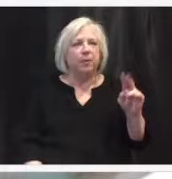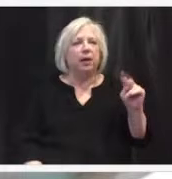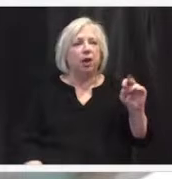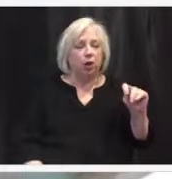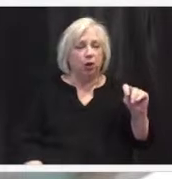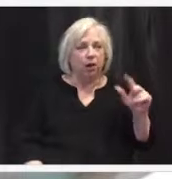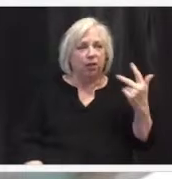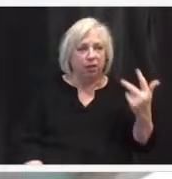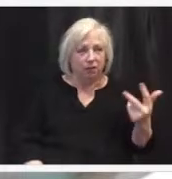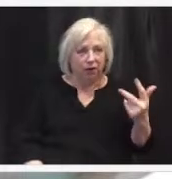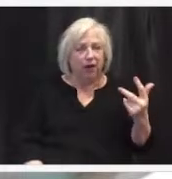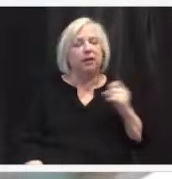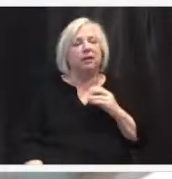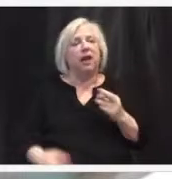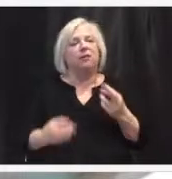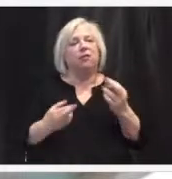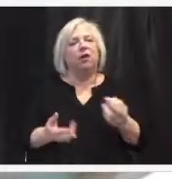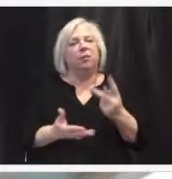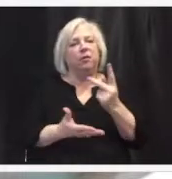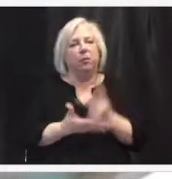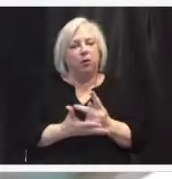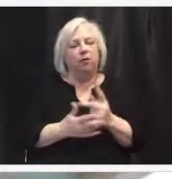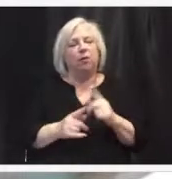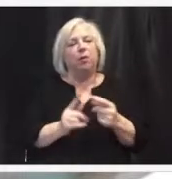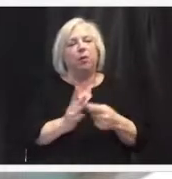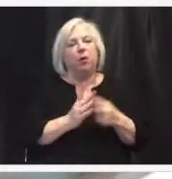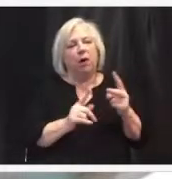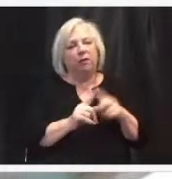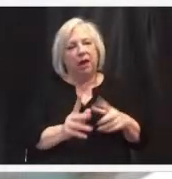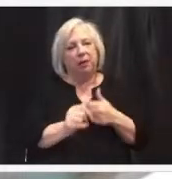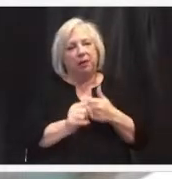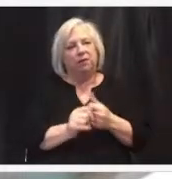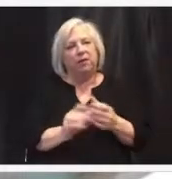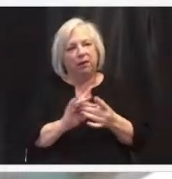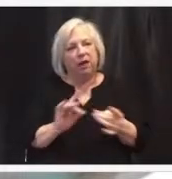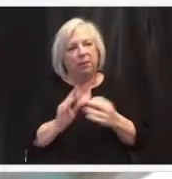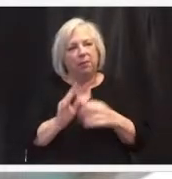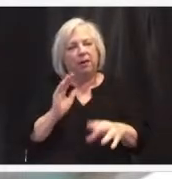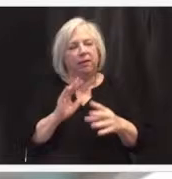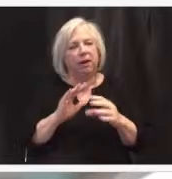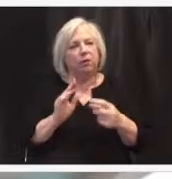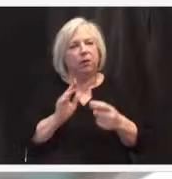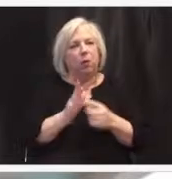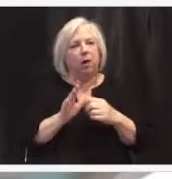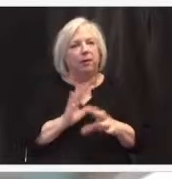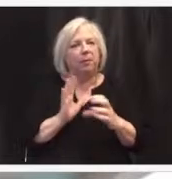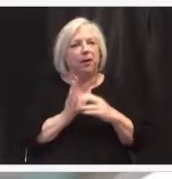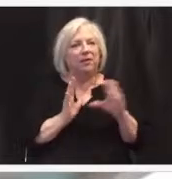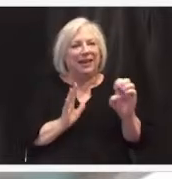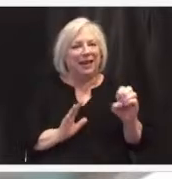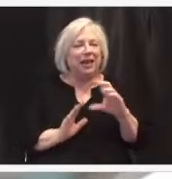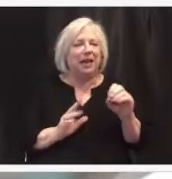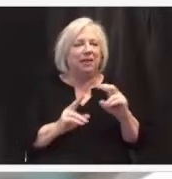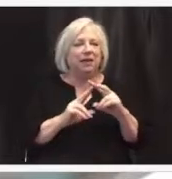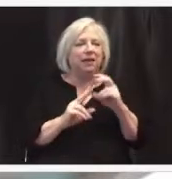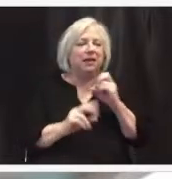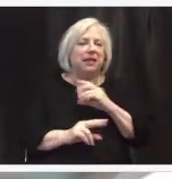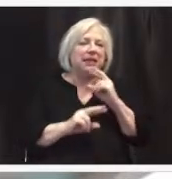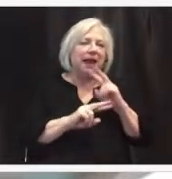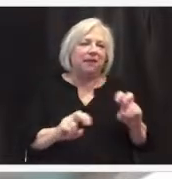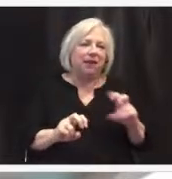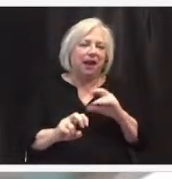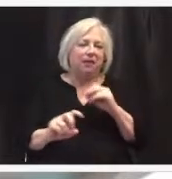approval of the PDC zoning request, subject to compliance with the comments and conditions noted in paragraph E and the staff analysis of the agenda staff